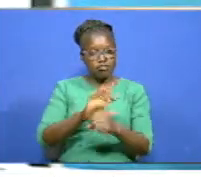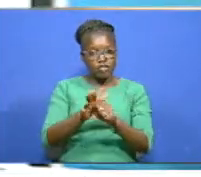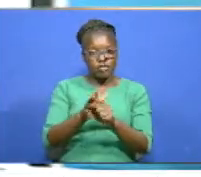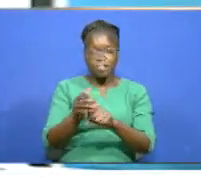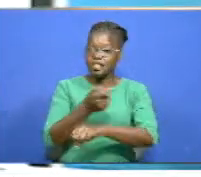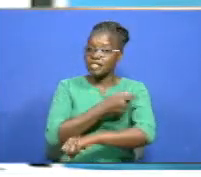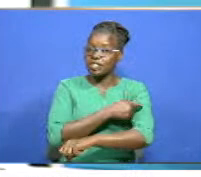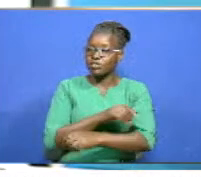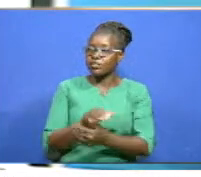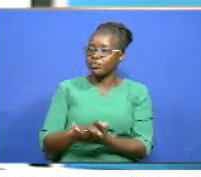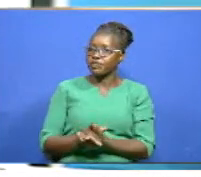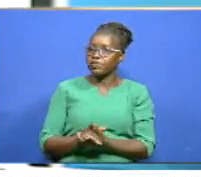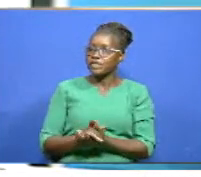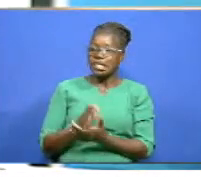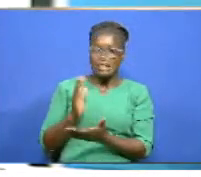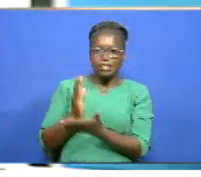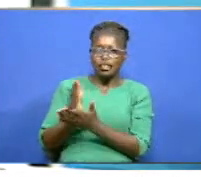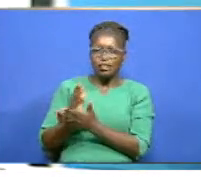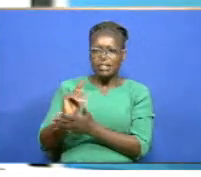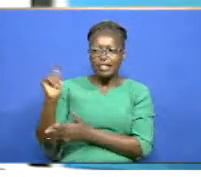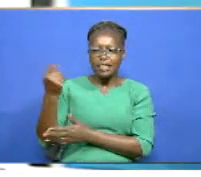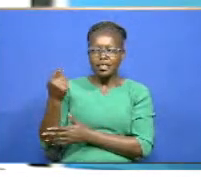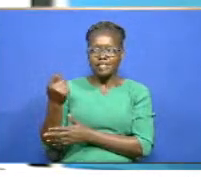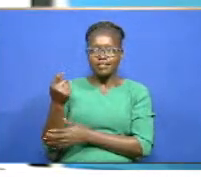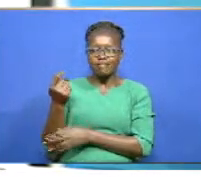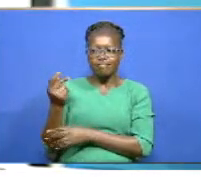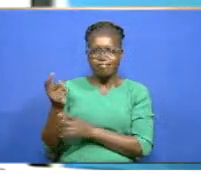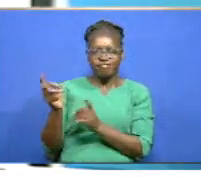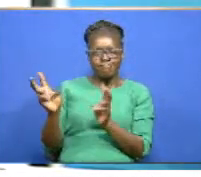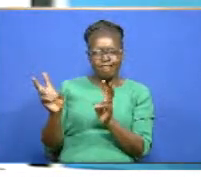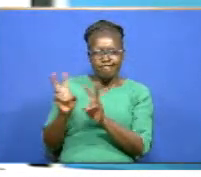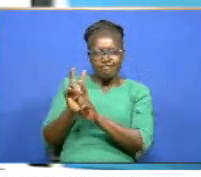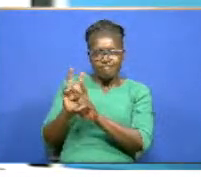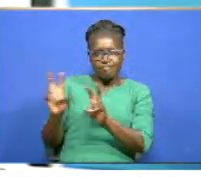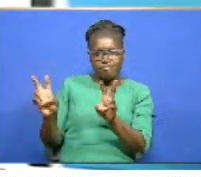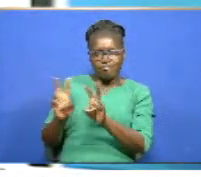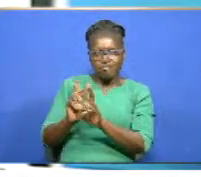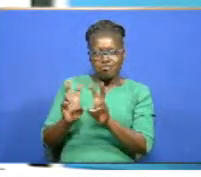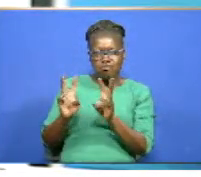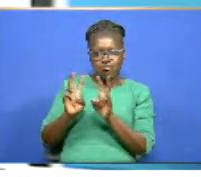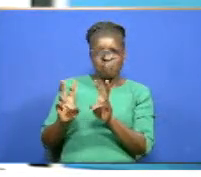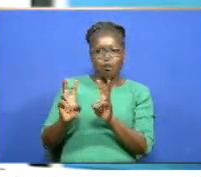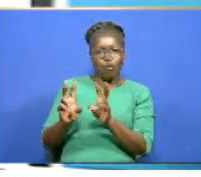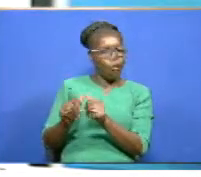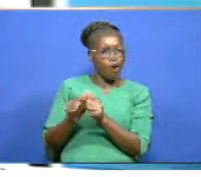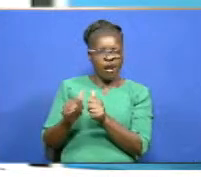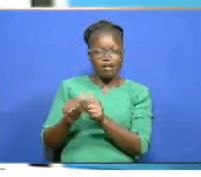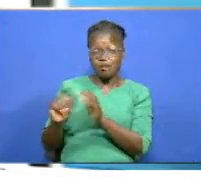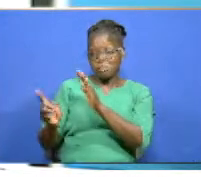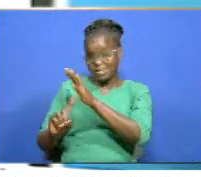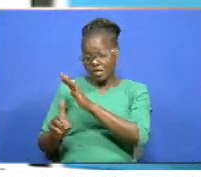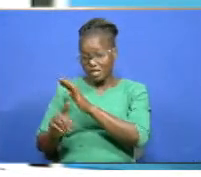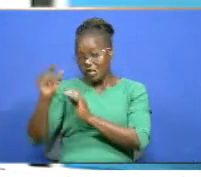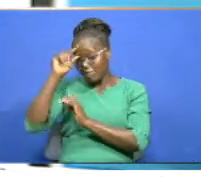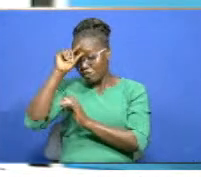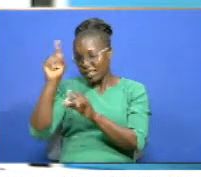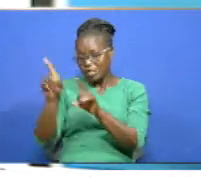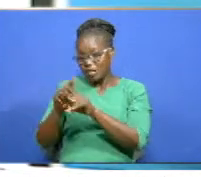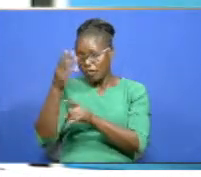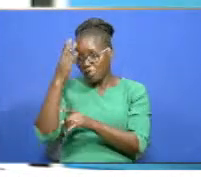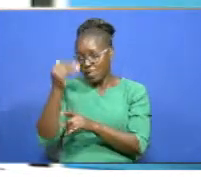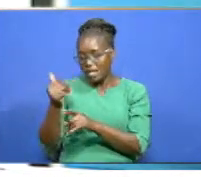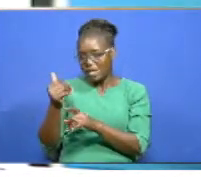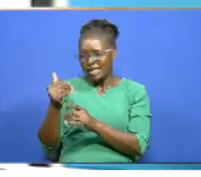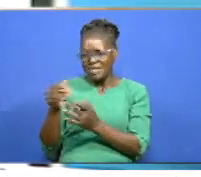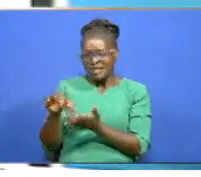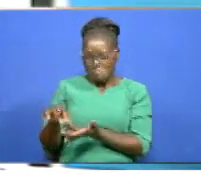is Kenyans are really going to watch on the ministry and the government, because, you know, as expected, this is something that is very